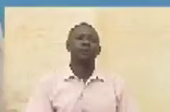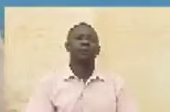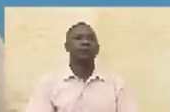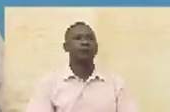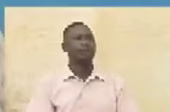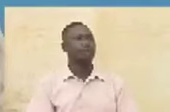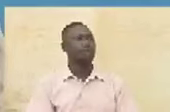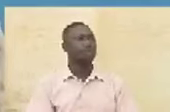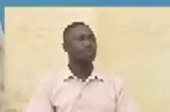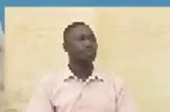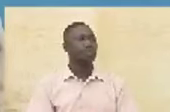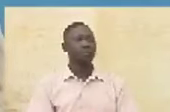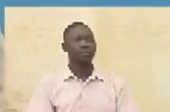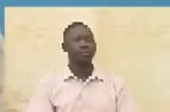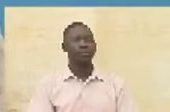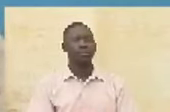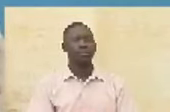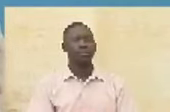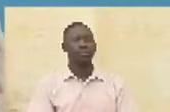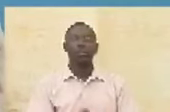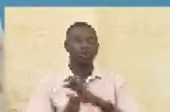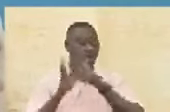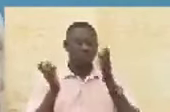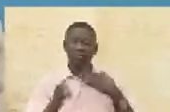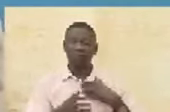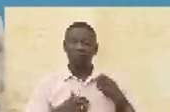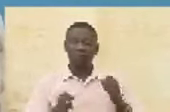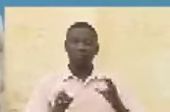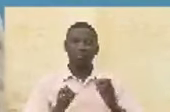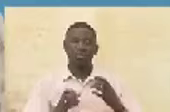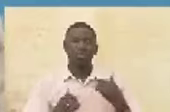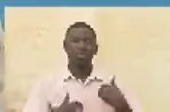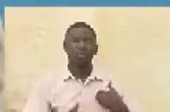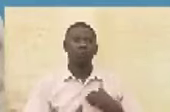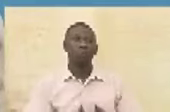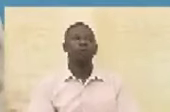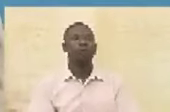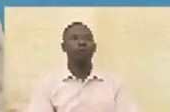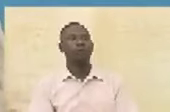body. All of us became sick people. Why do